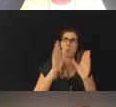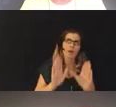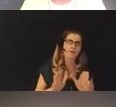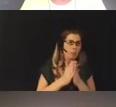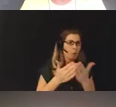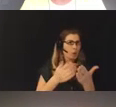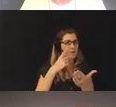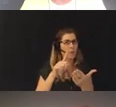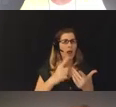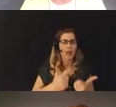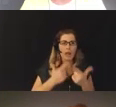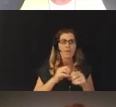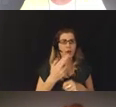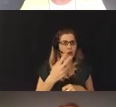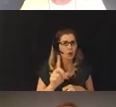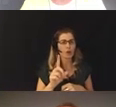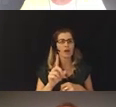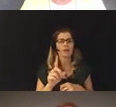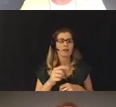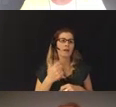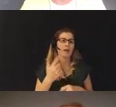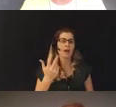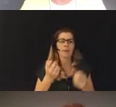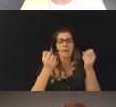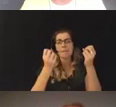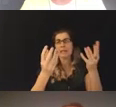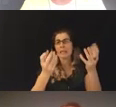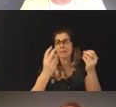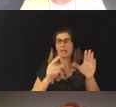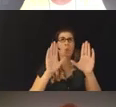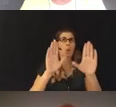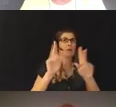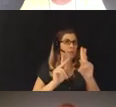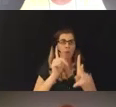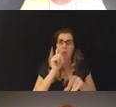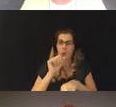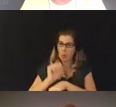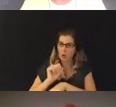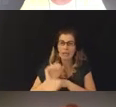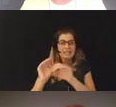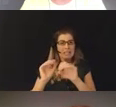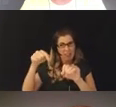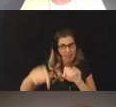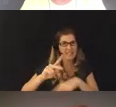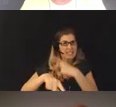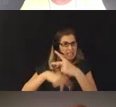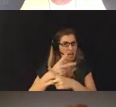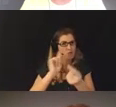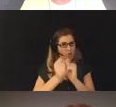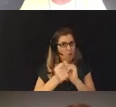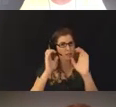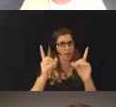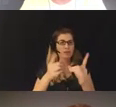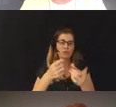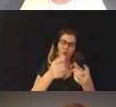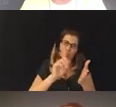too, right? Wanda B. Knight. There's tons of great people doing this work. So I would encourage you to check it out. I can make